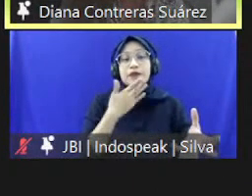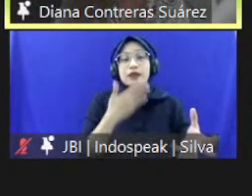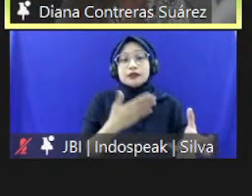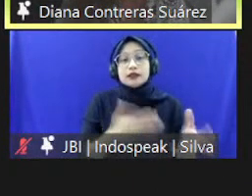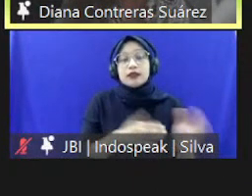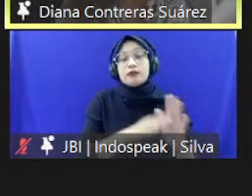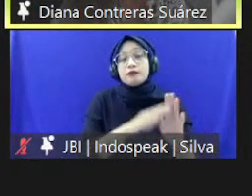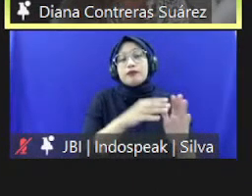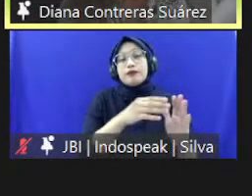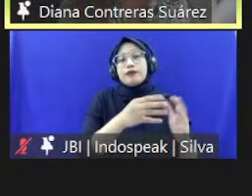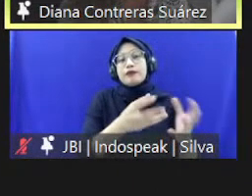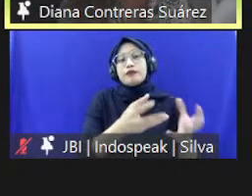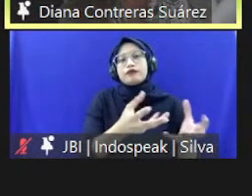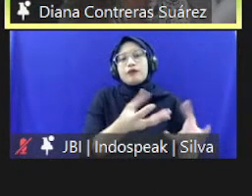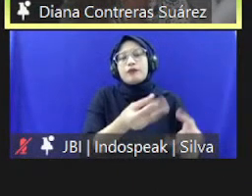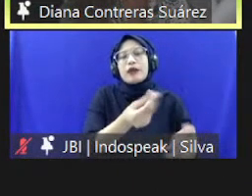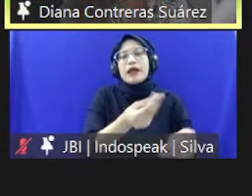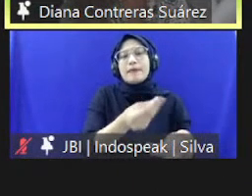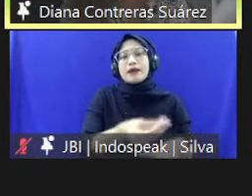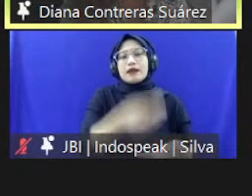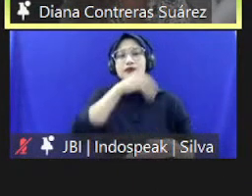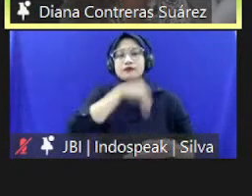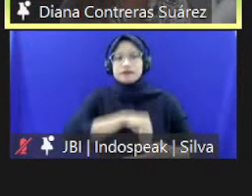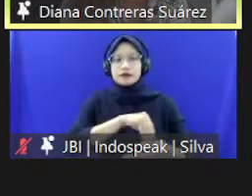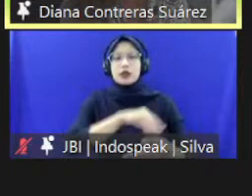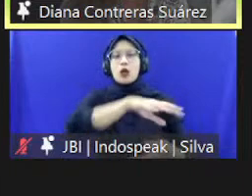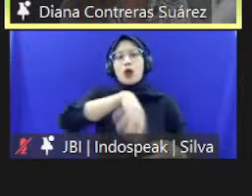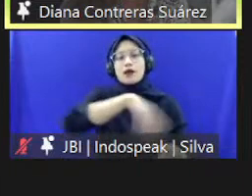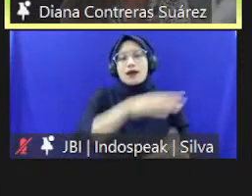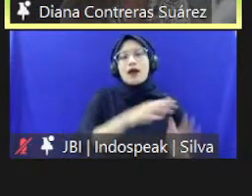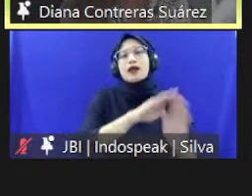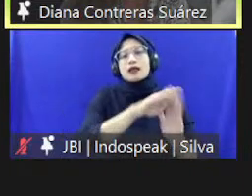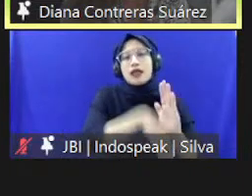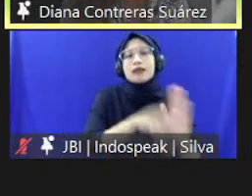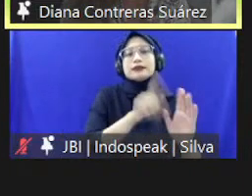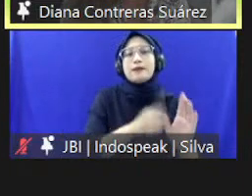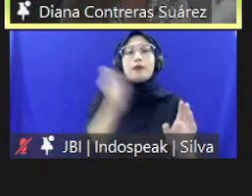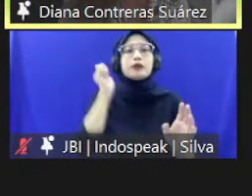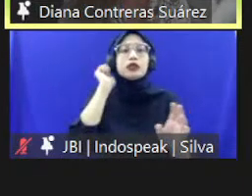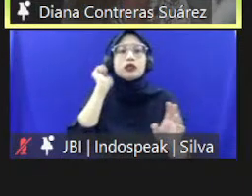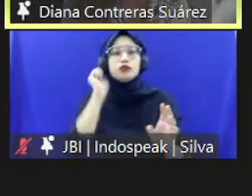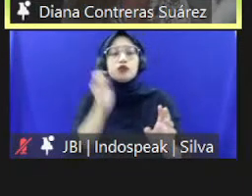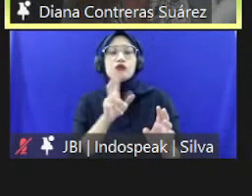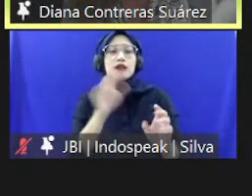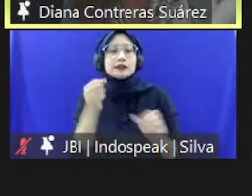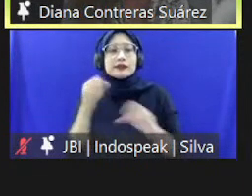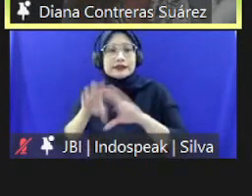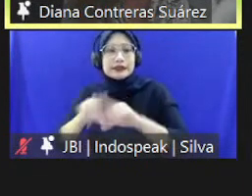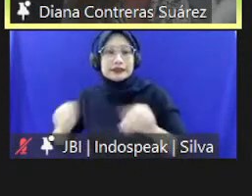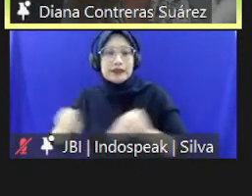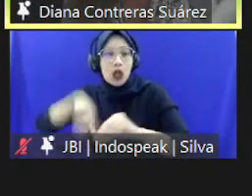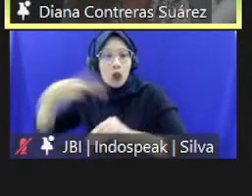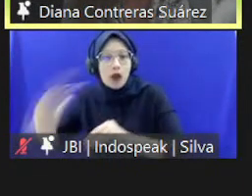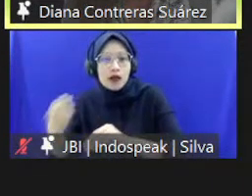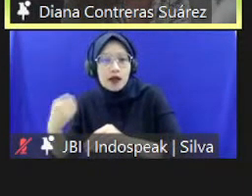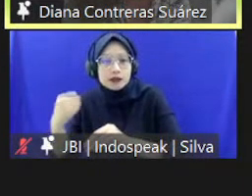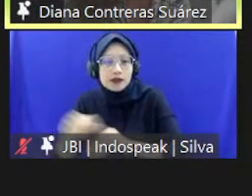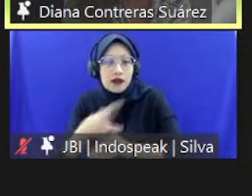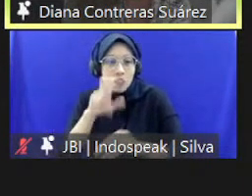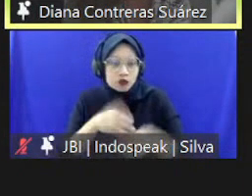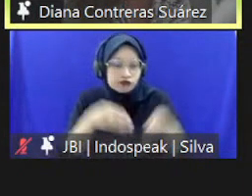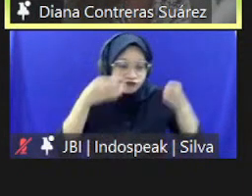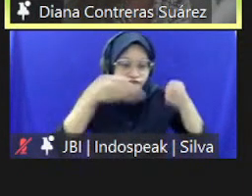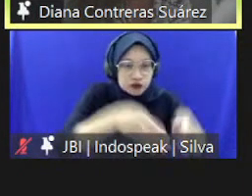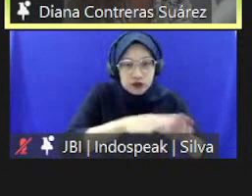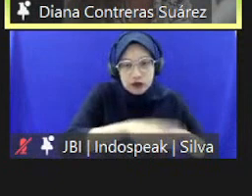of income, which is then reflected in the next point, which is where we find that the monthly total expenditure per capita is lower